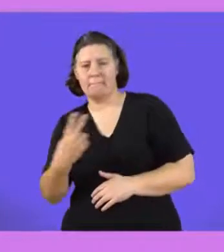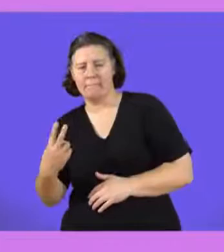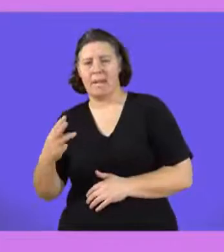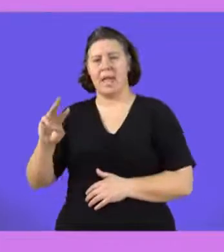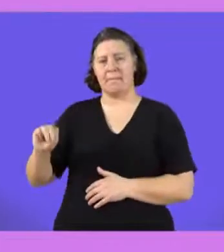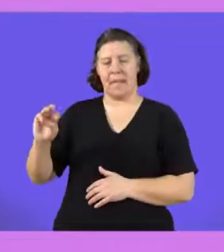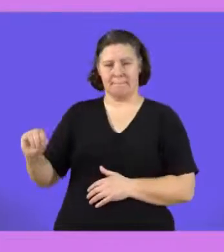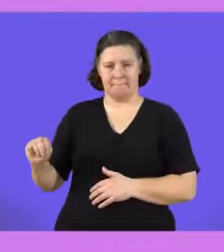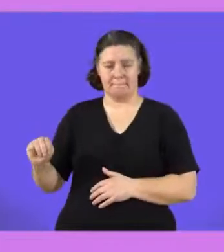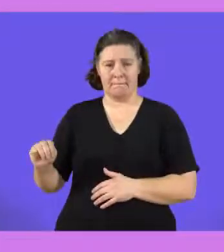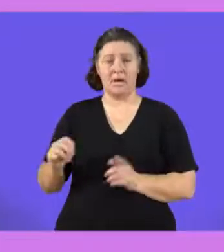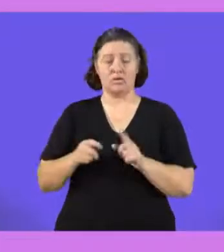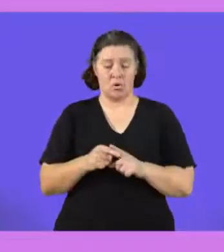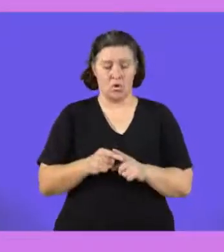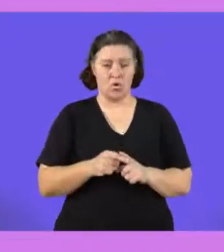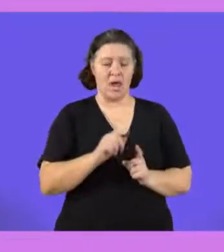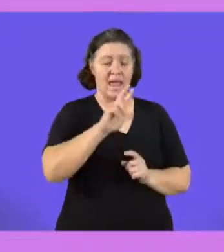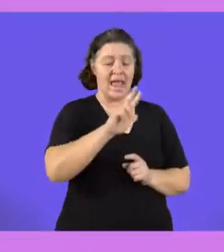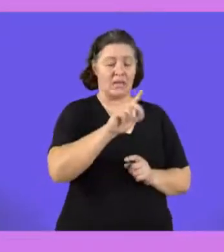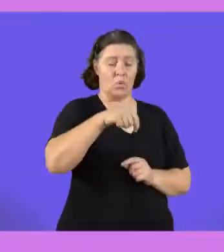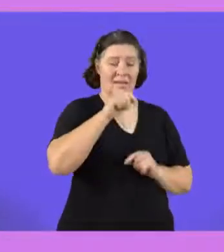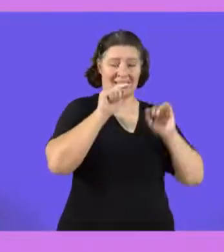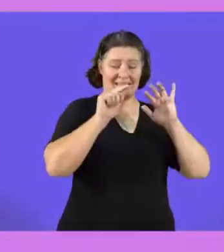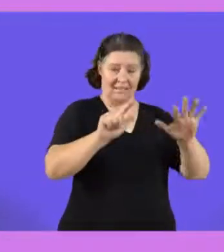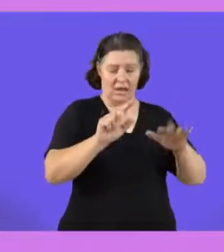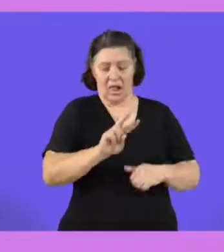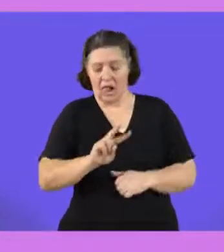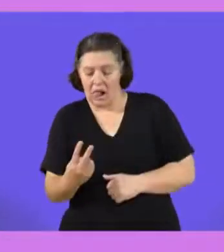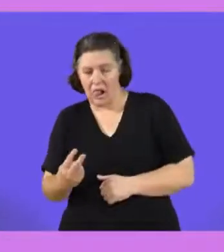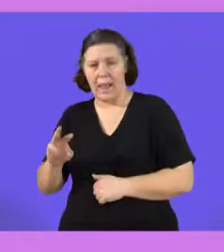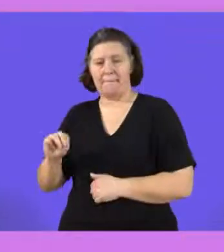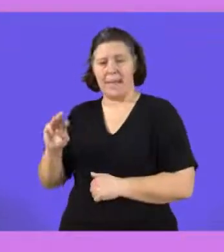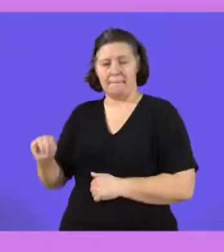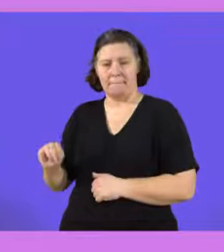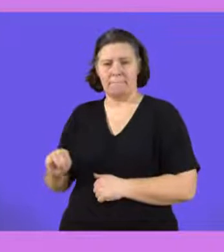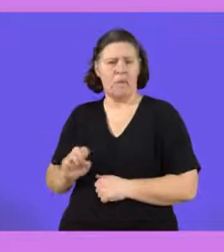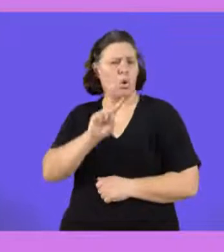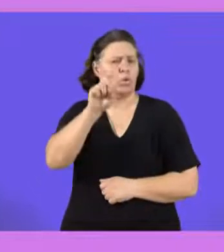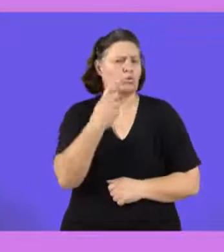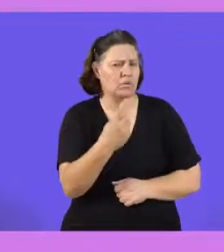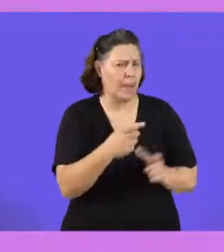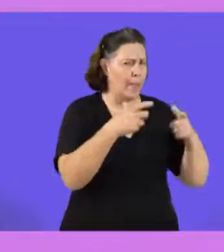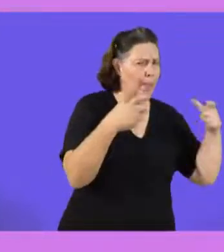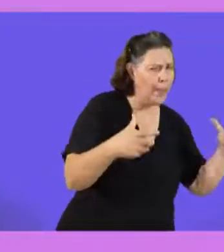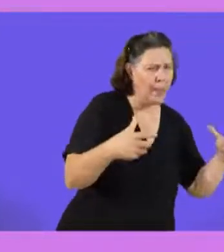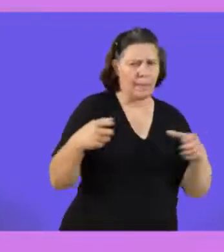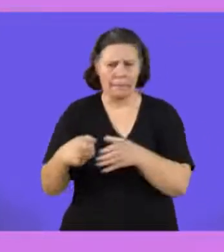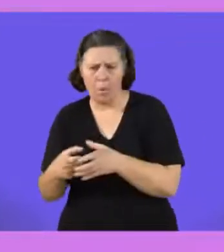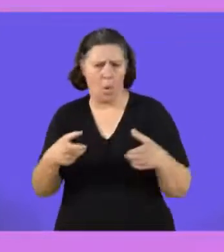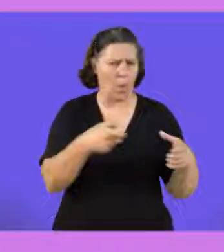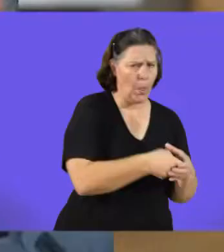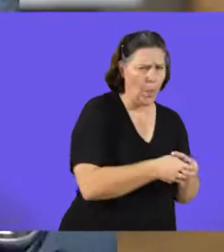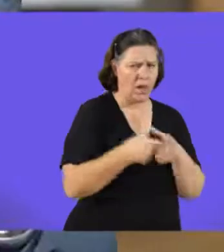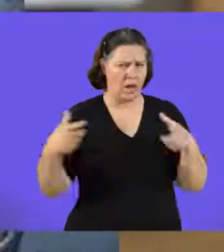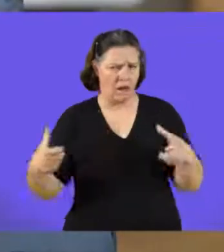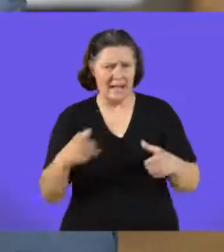centimeters into millimeters. So here we have to convert 8,7 centimeters into millimeters. Question number 1, big to